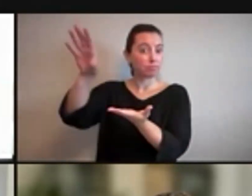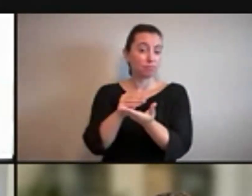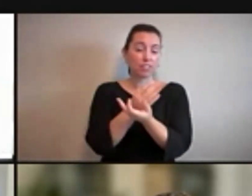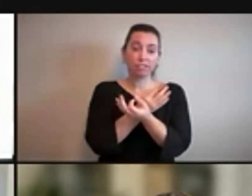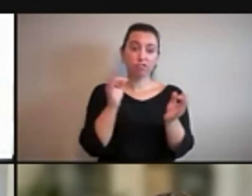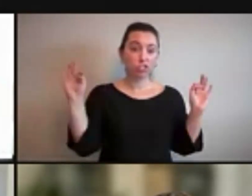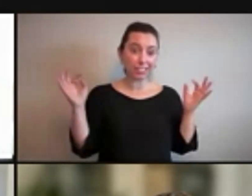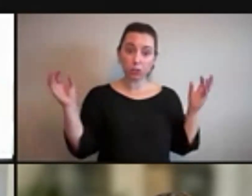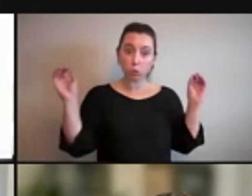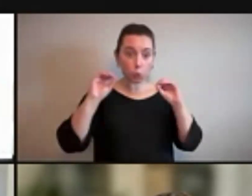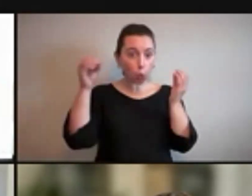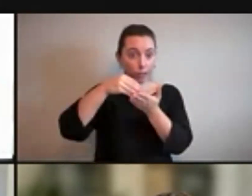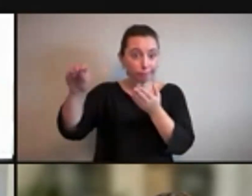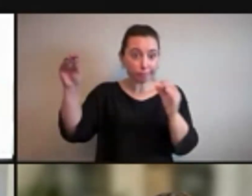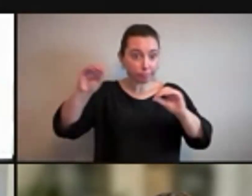sharing around.